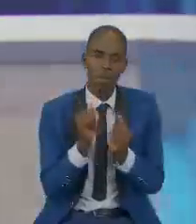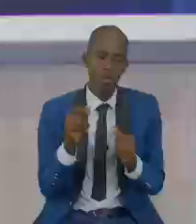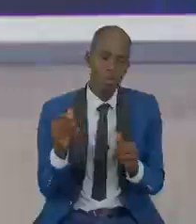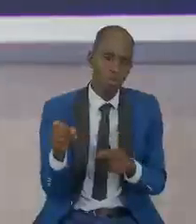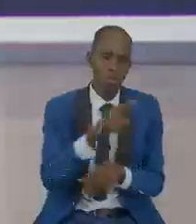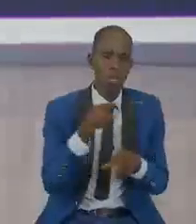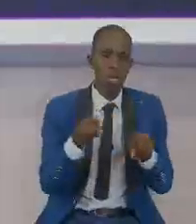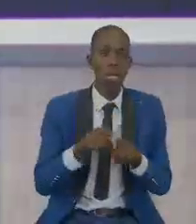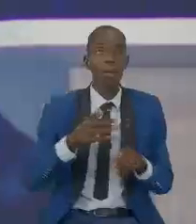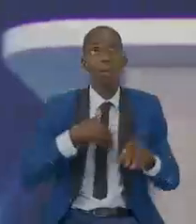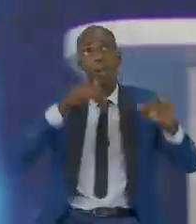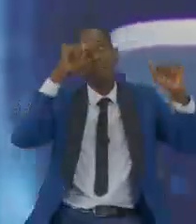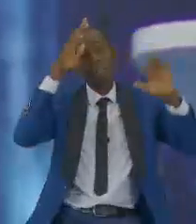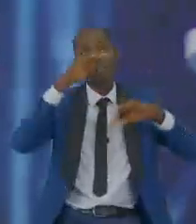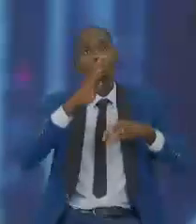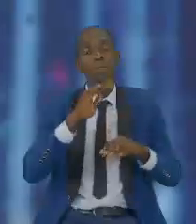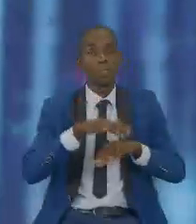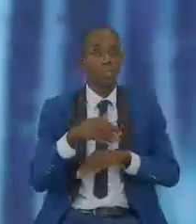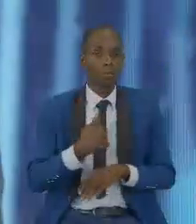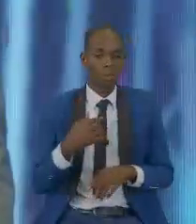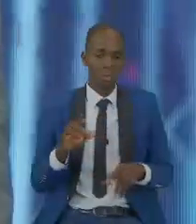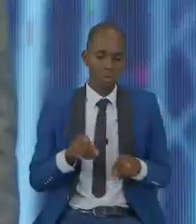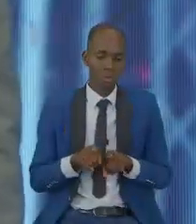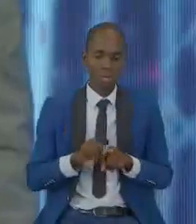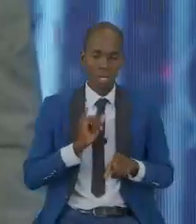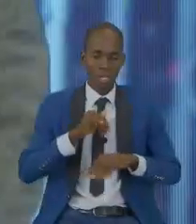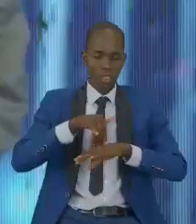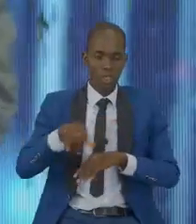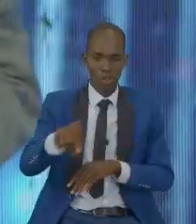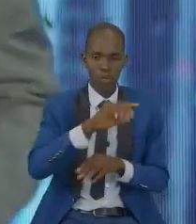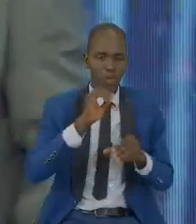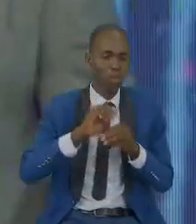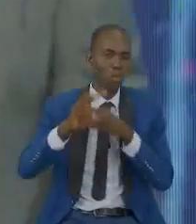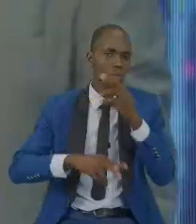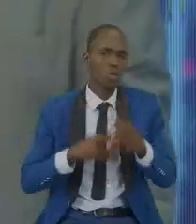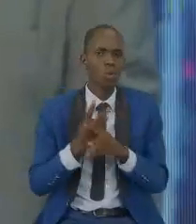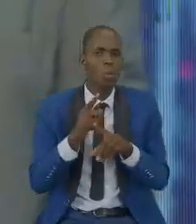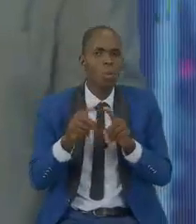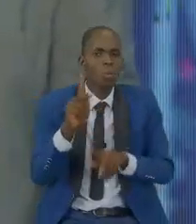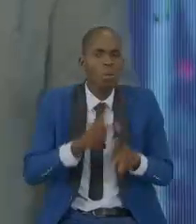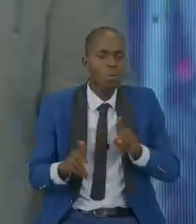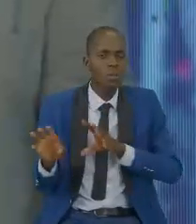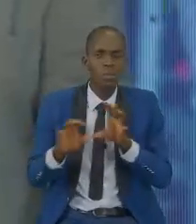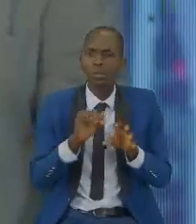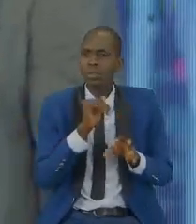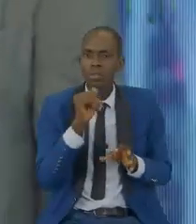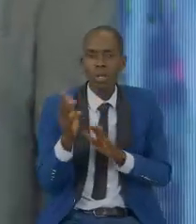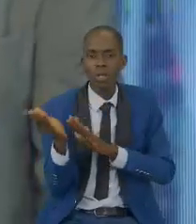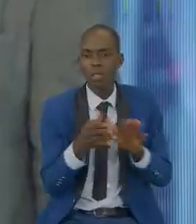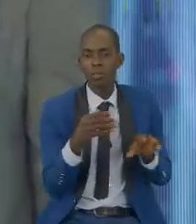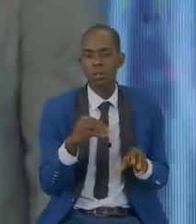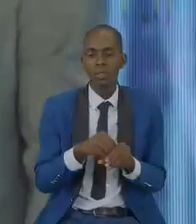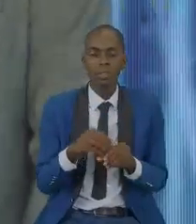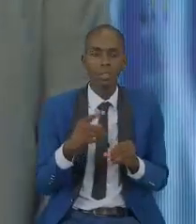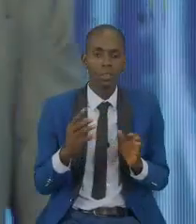me, even so sent I you into the world." But they didn't leave that room there. They were still